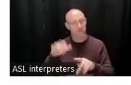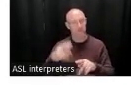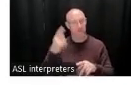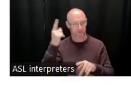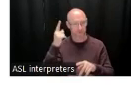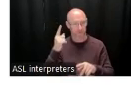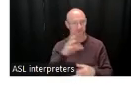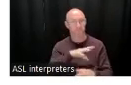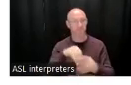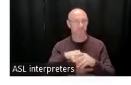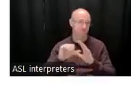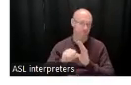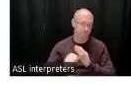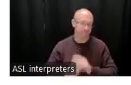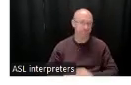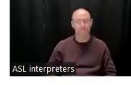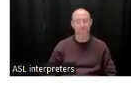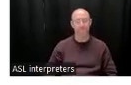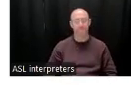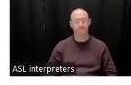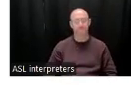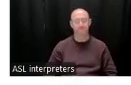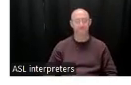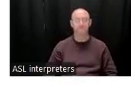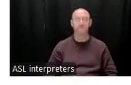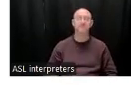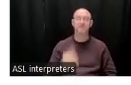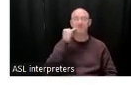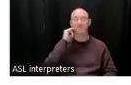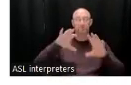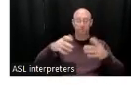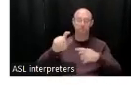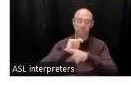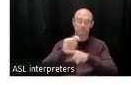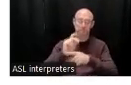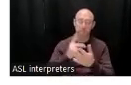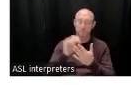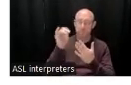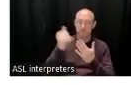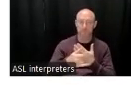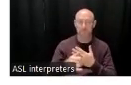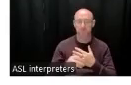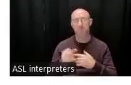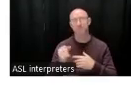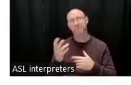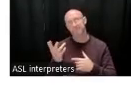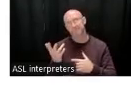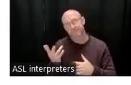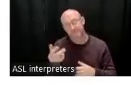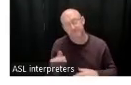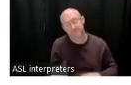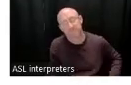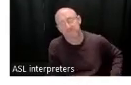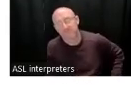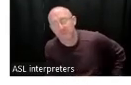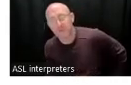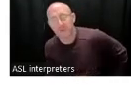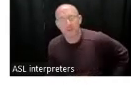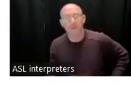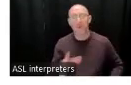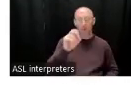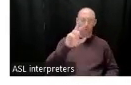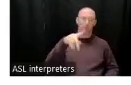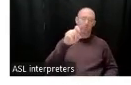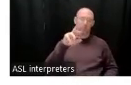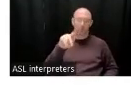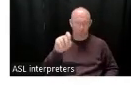want to highlight. If it's a group training project, so a whole cohort is training at